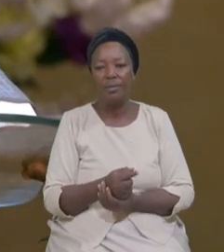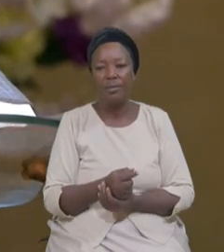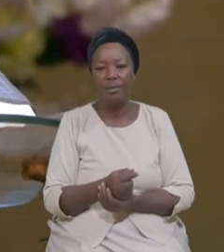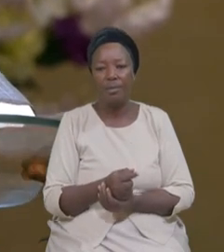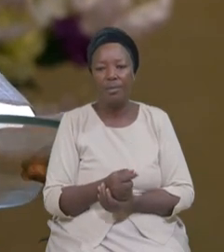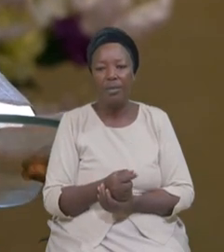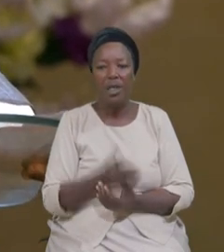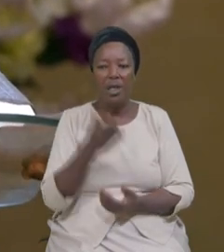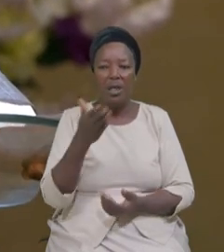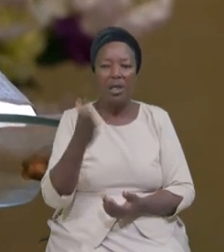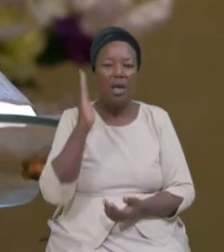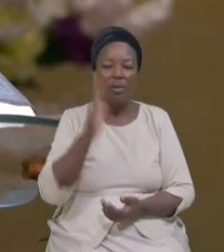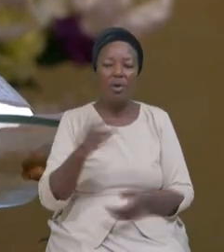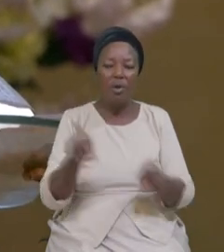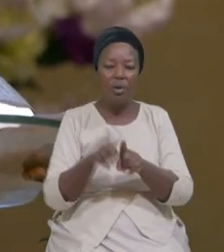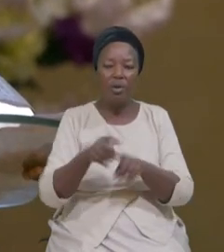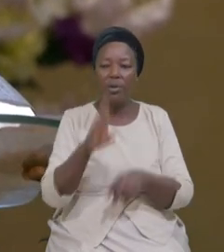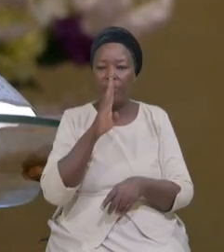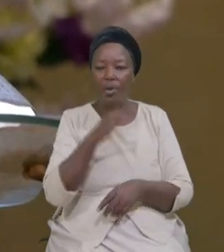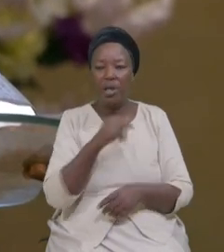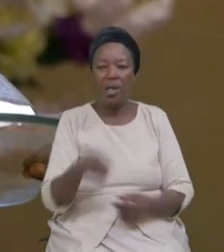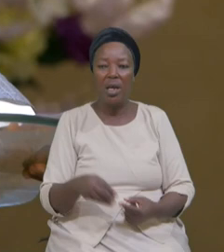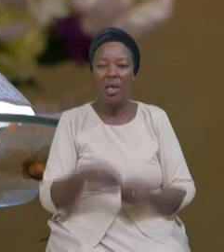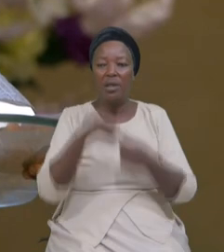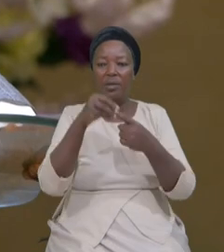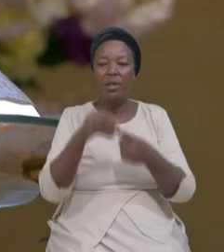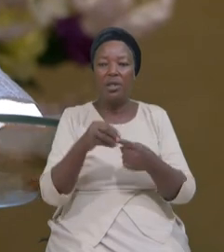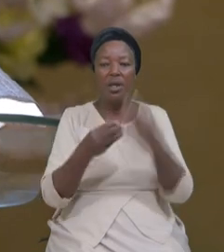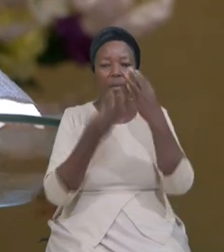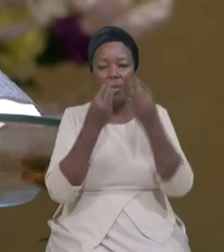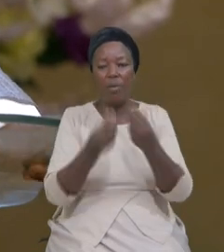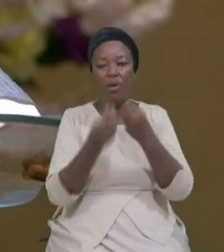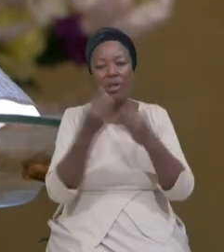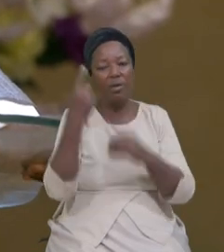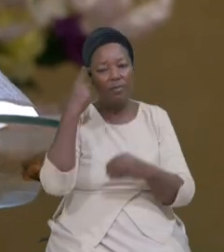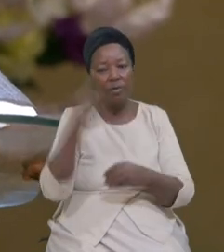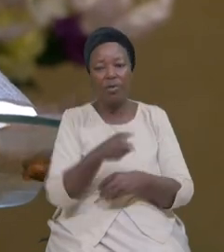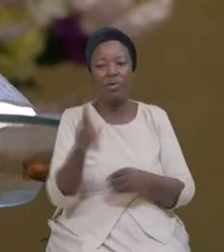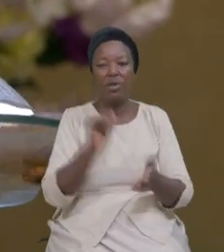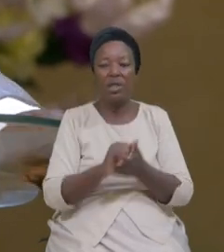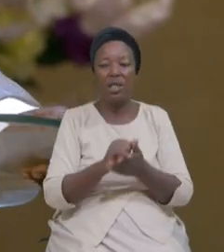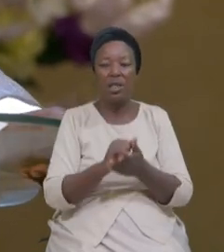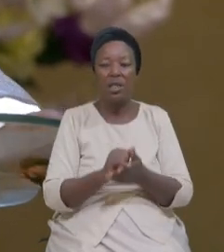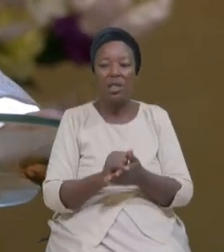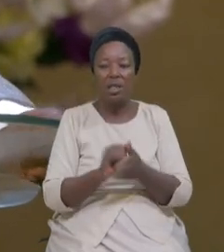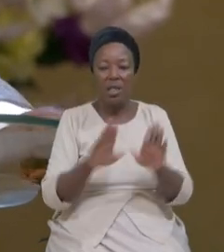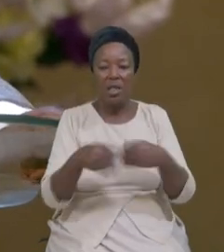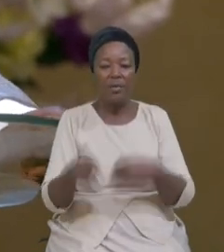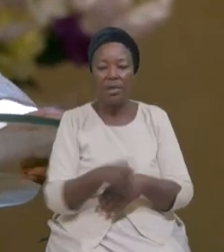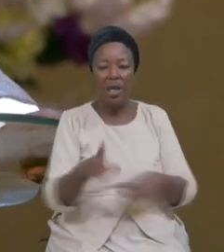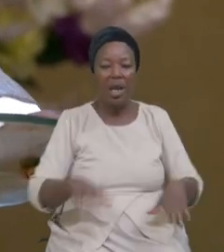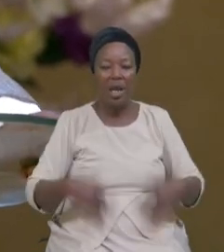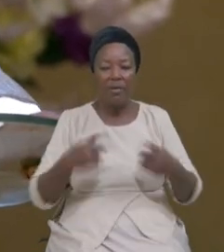There will also be a special physical banquet for those who gave their lives to Christ from all physical